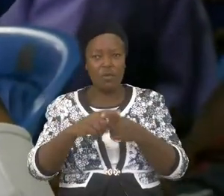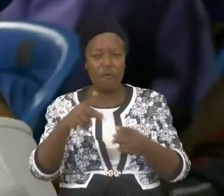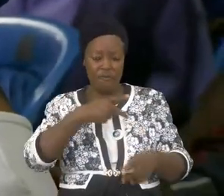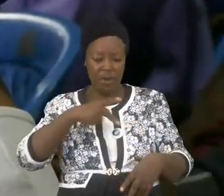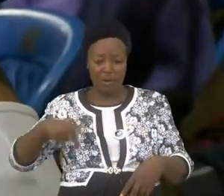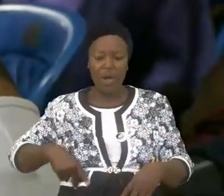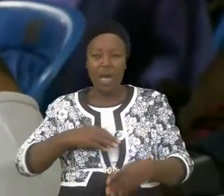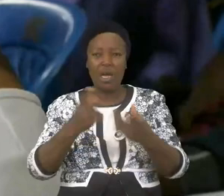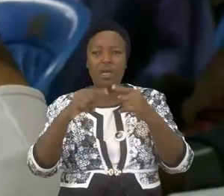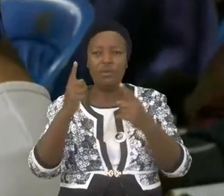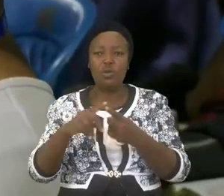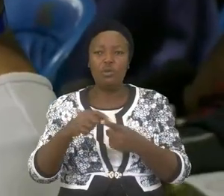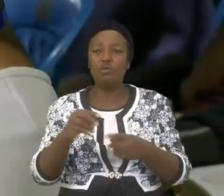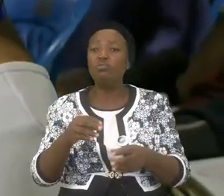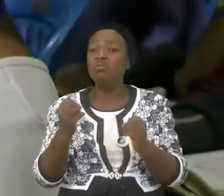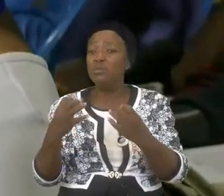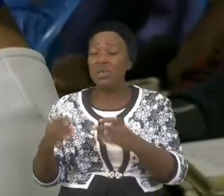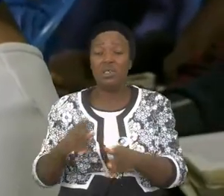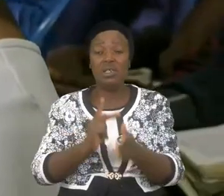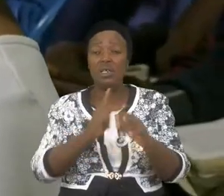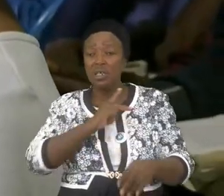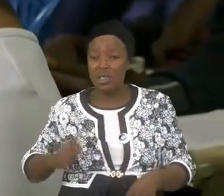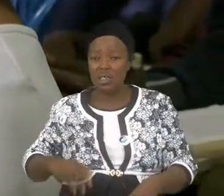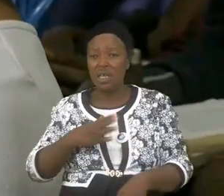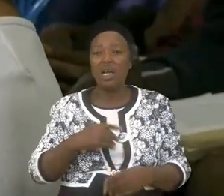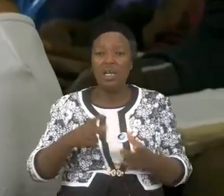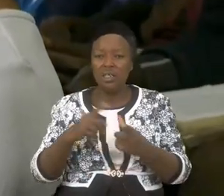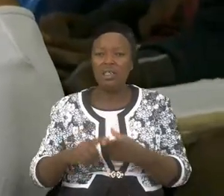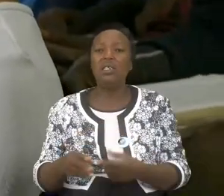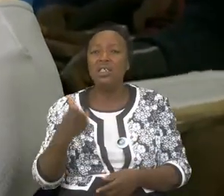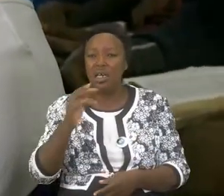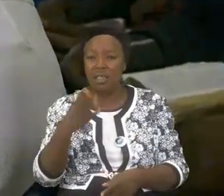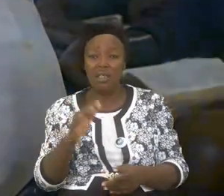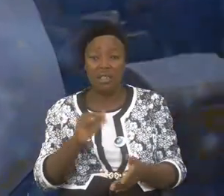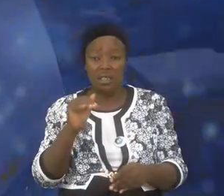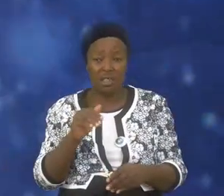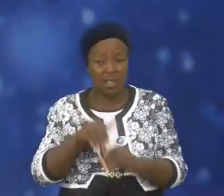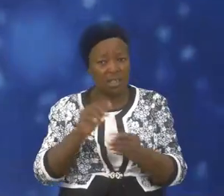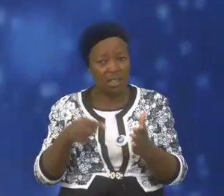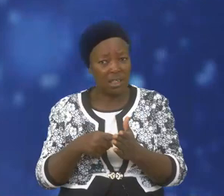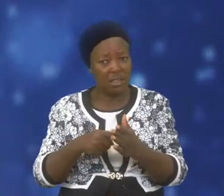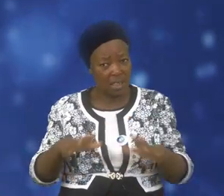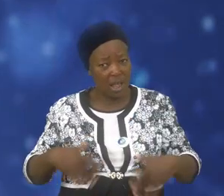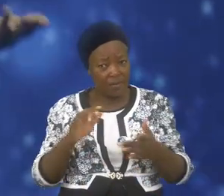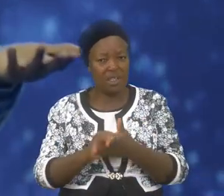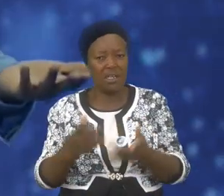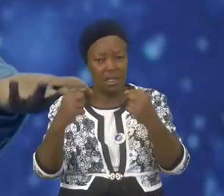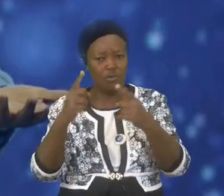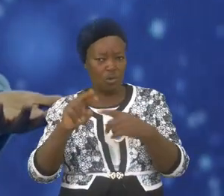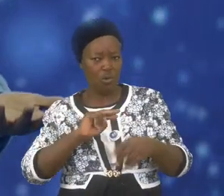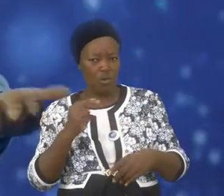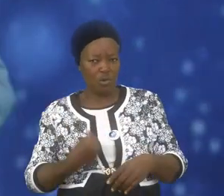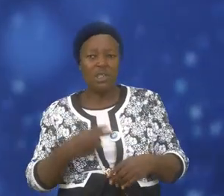emperors. There are things in this life that come to us that no man on earth can help. That's why